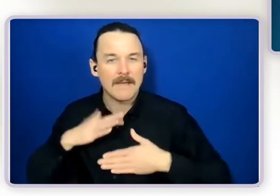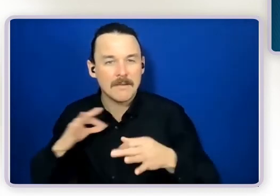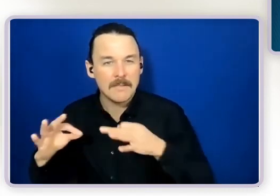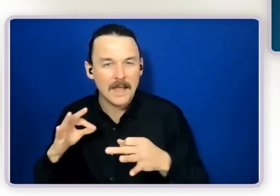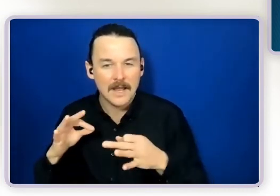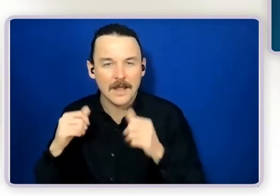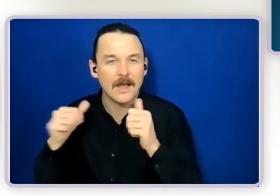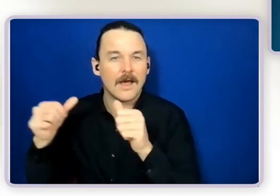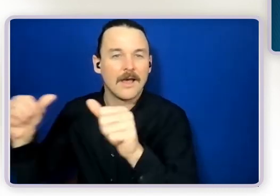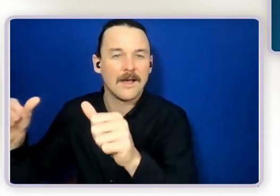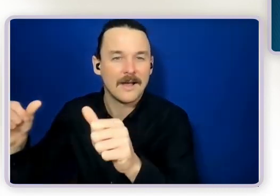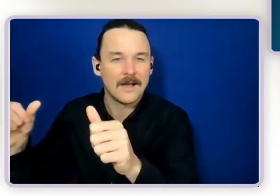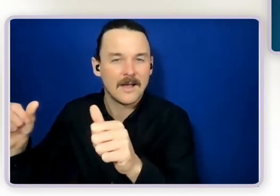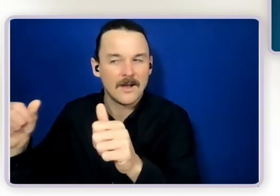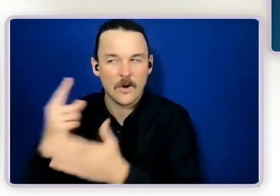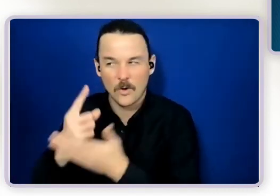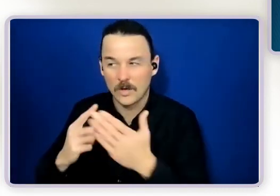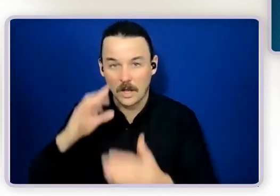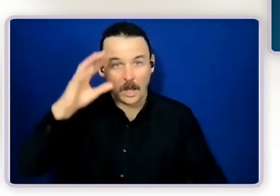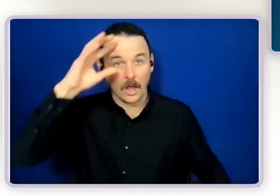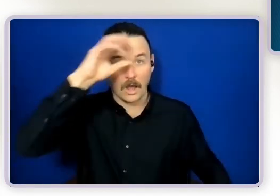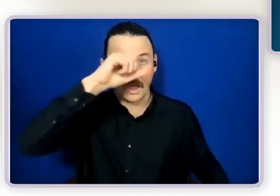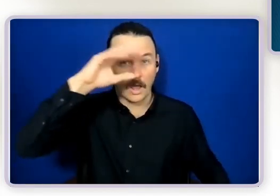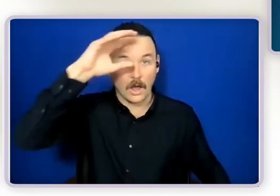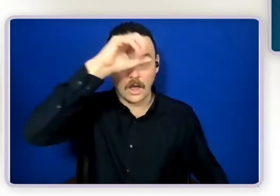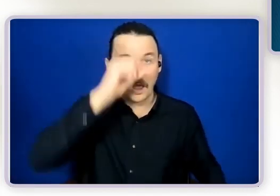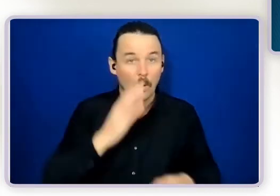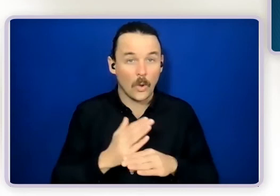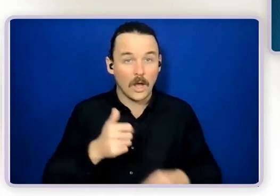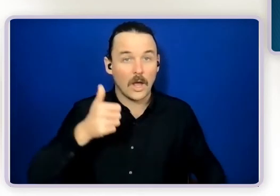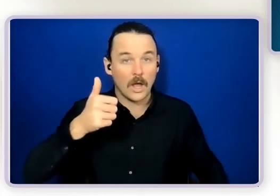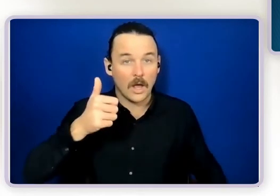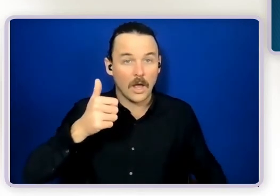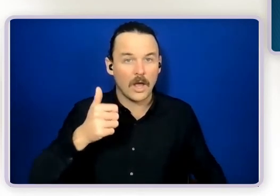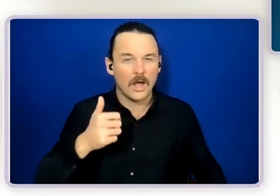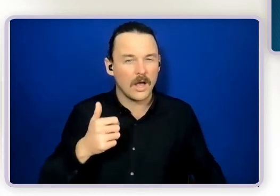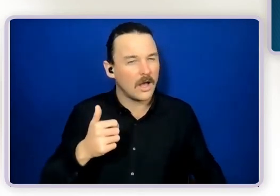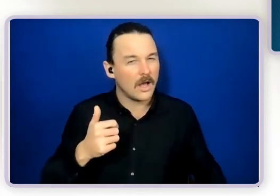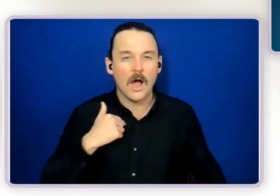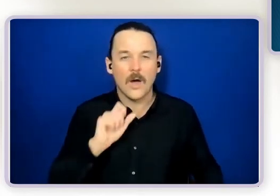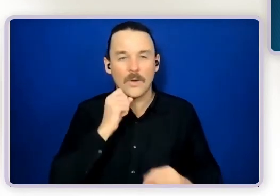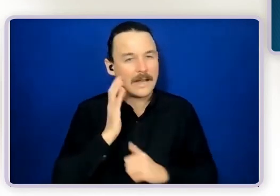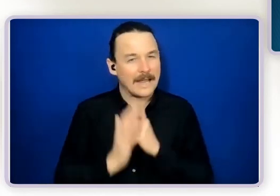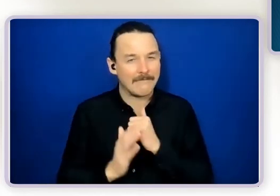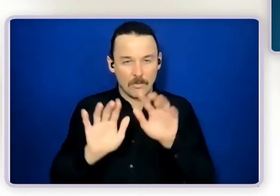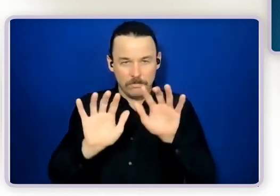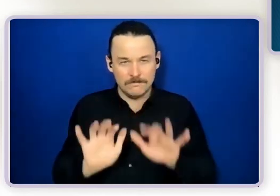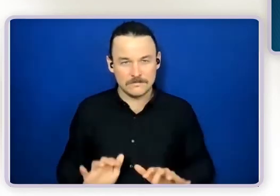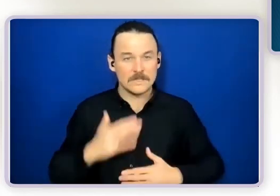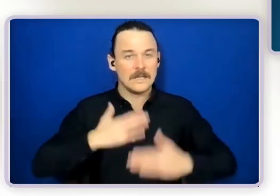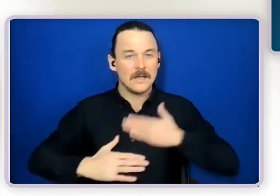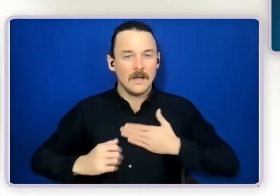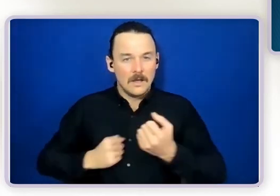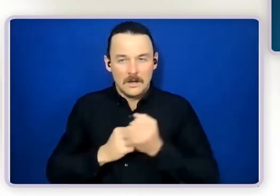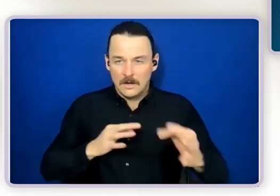There's many. I would not ever write a behaviour support plan because I know that I don't